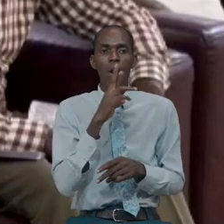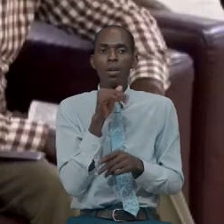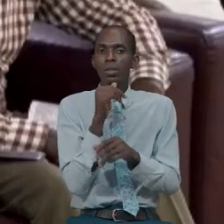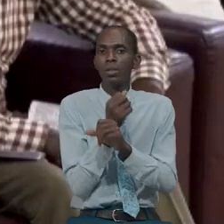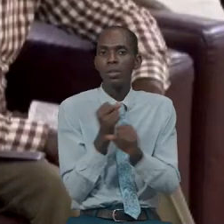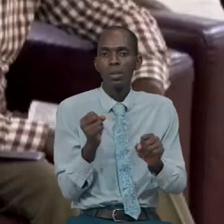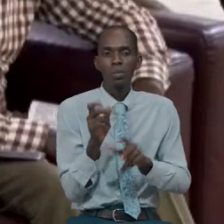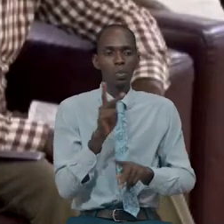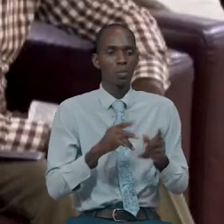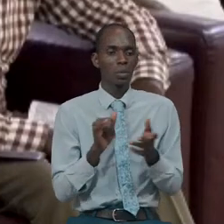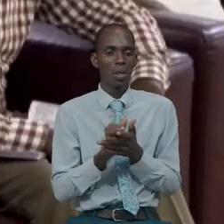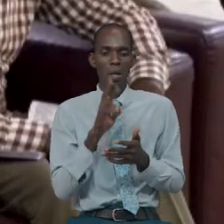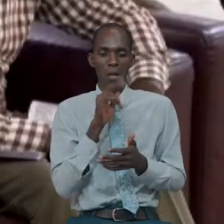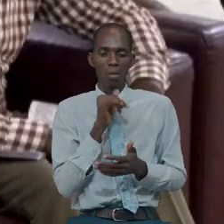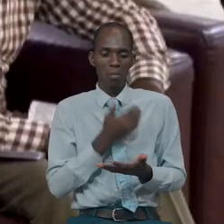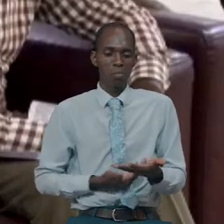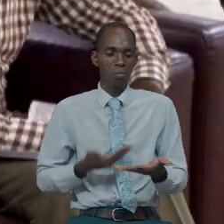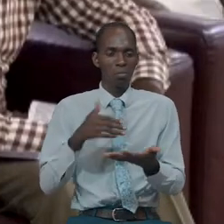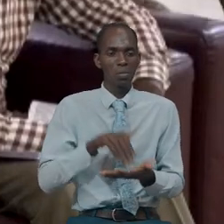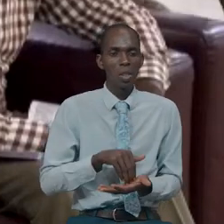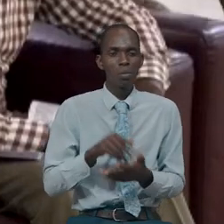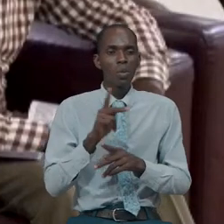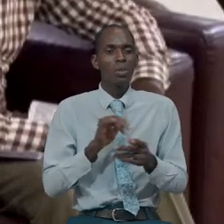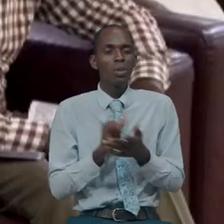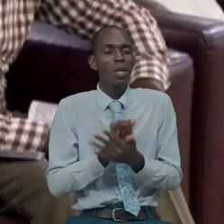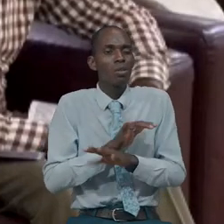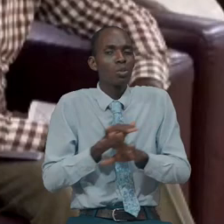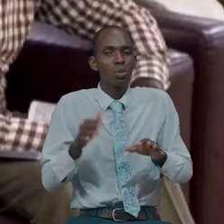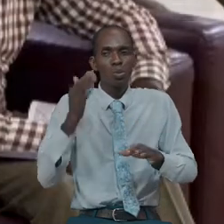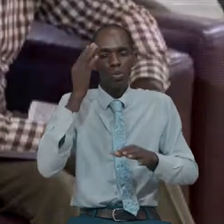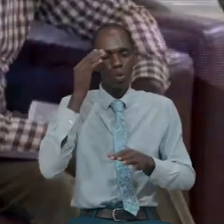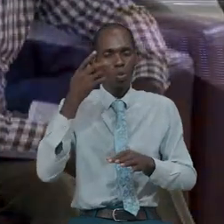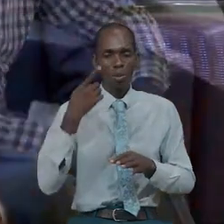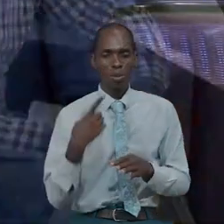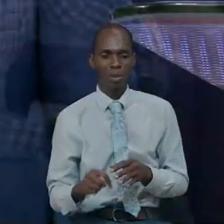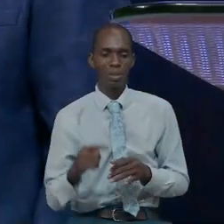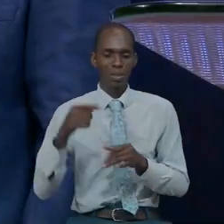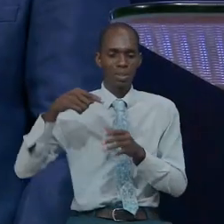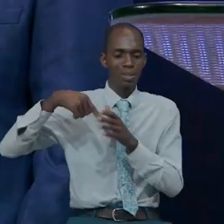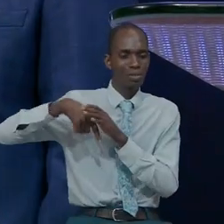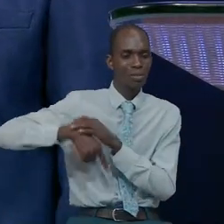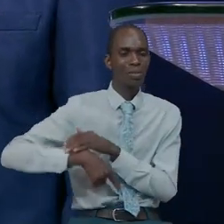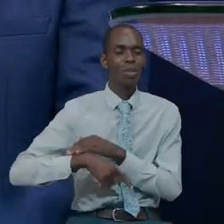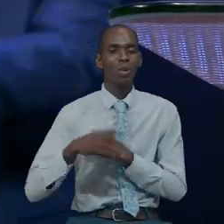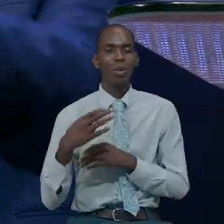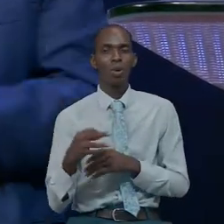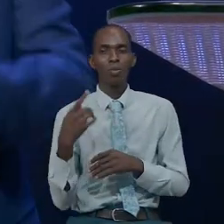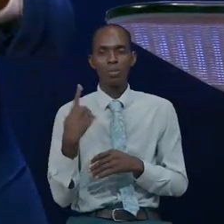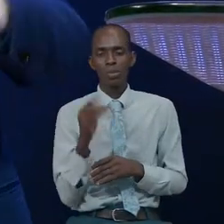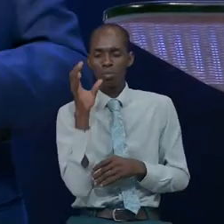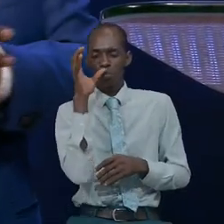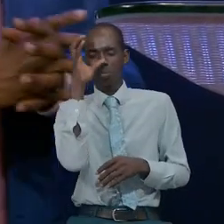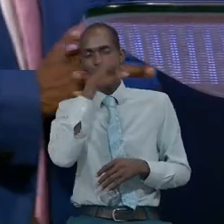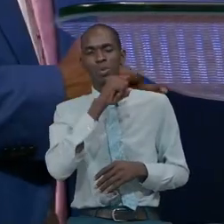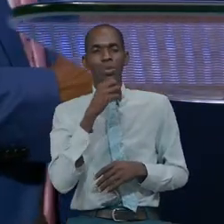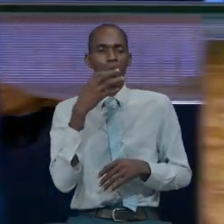the people who are not born again and the people that do not know the depth of the mystery of the kingdom of God.